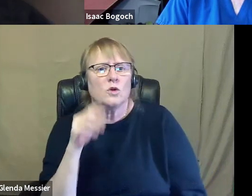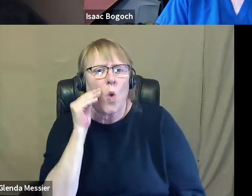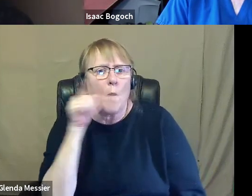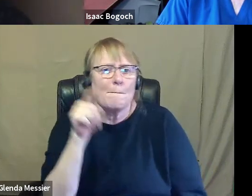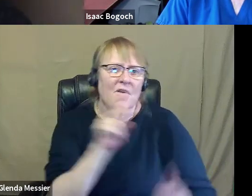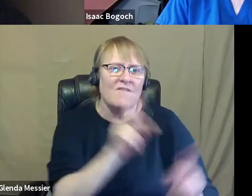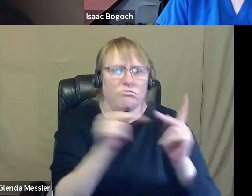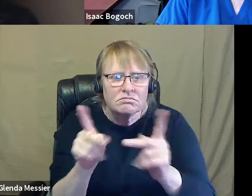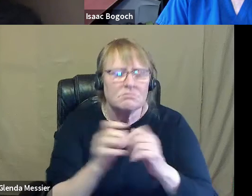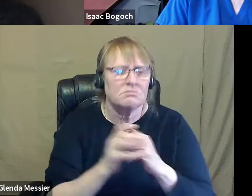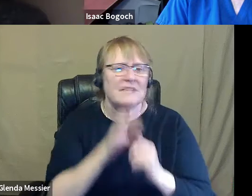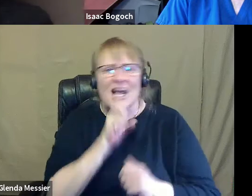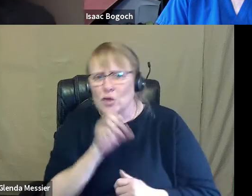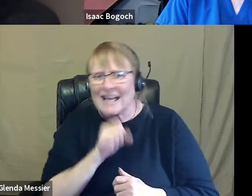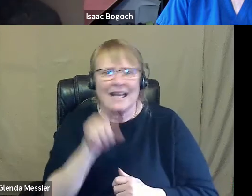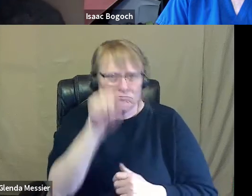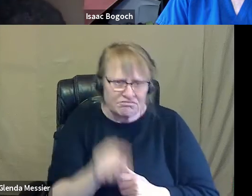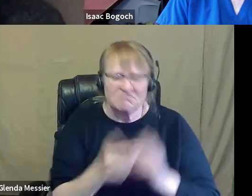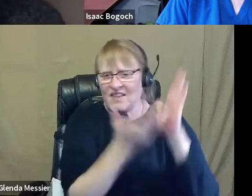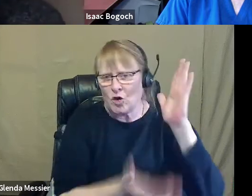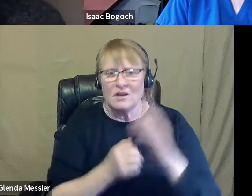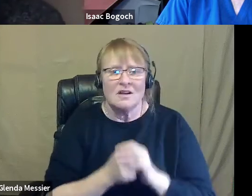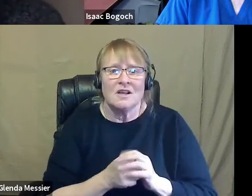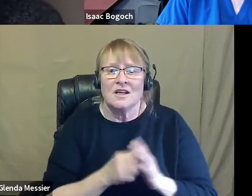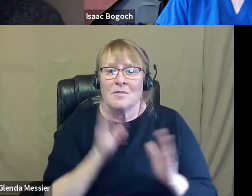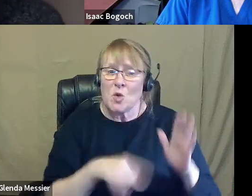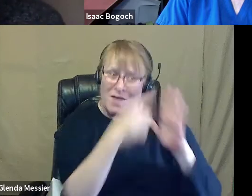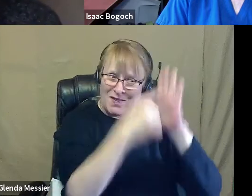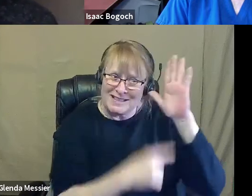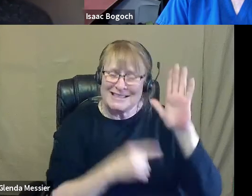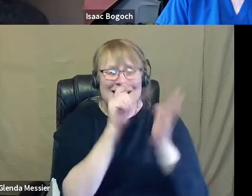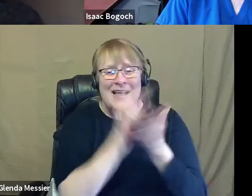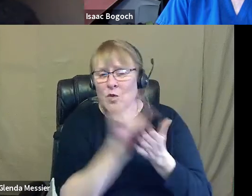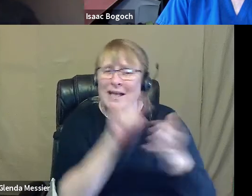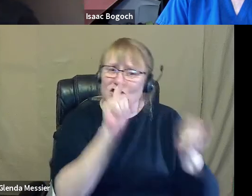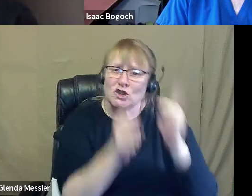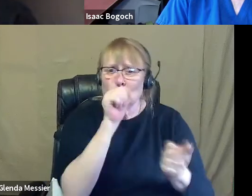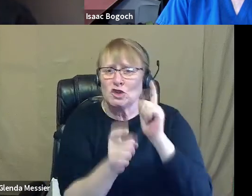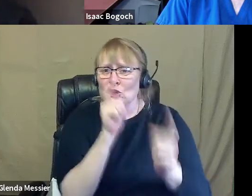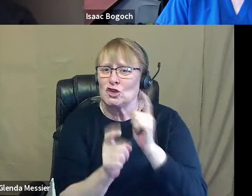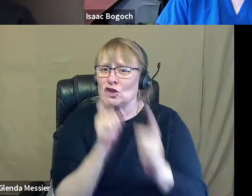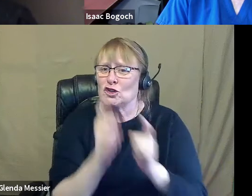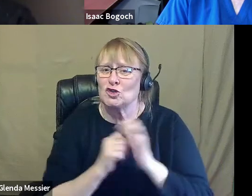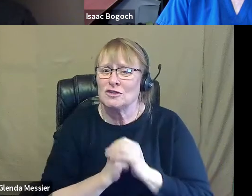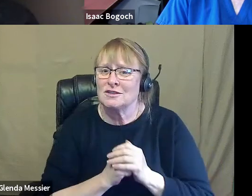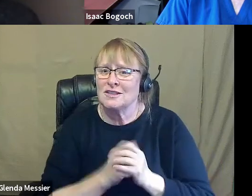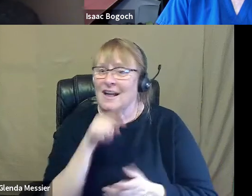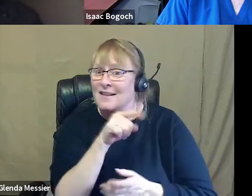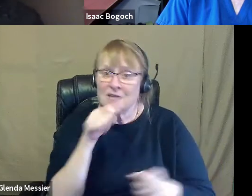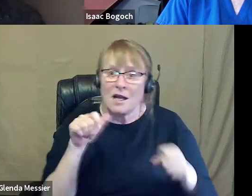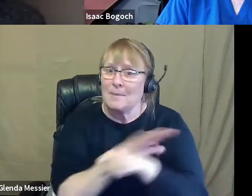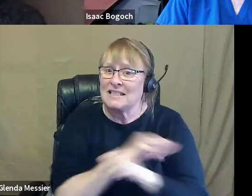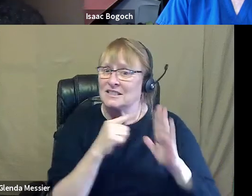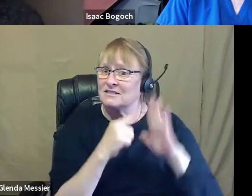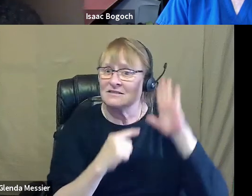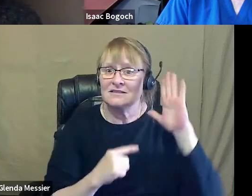receiving home care, also on that list. And this changes really week to week, right? So this list, which is not fully complete, is really the list